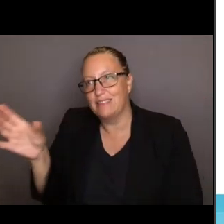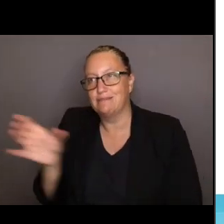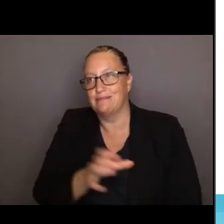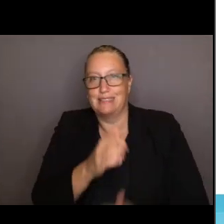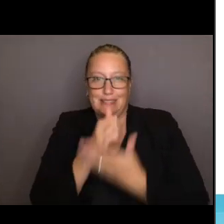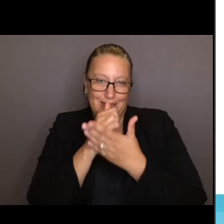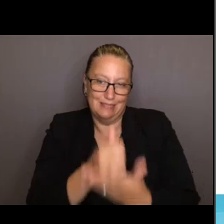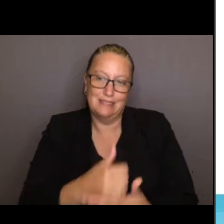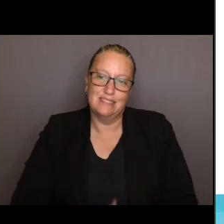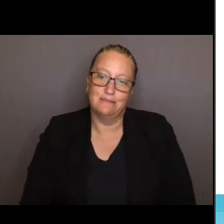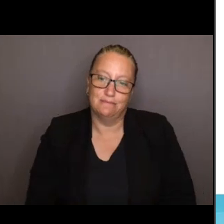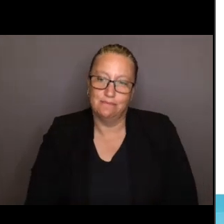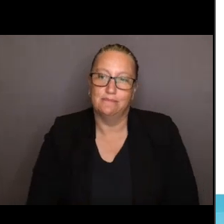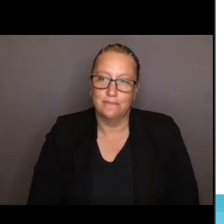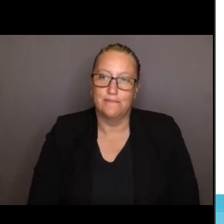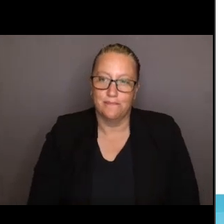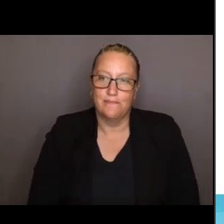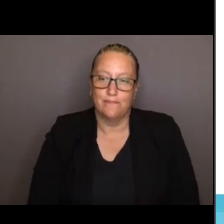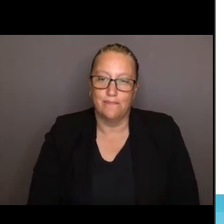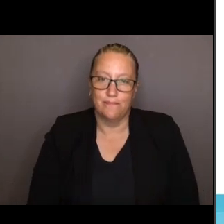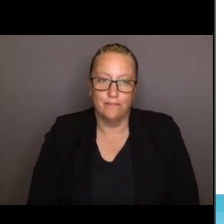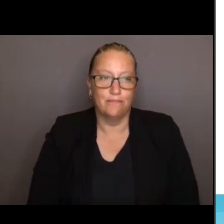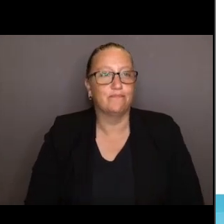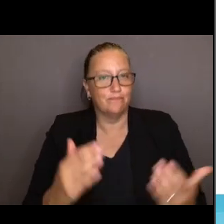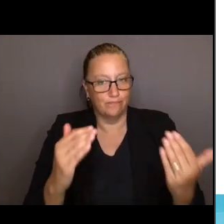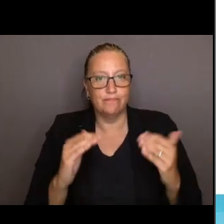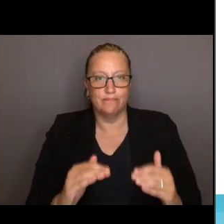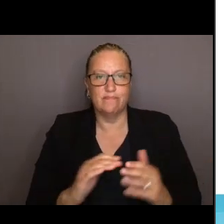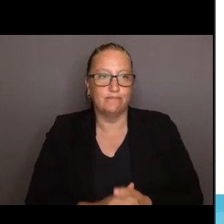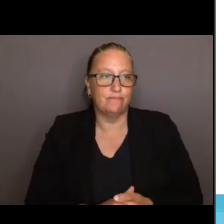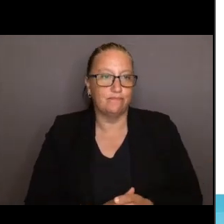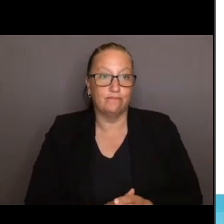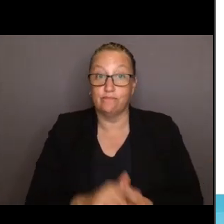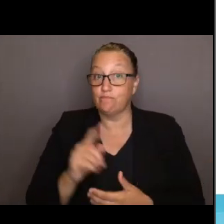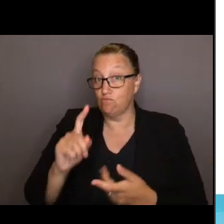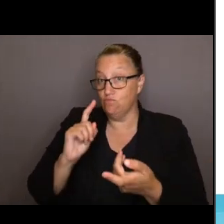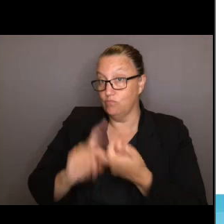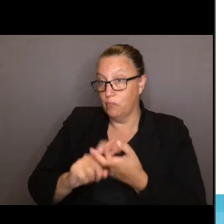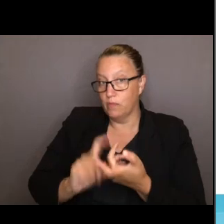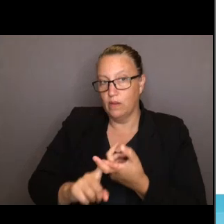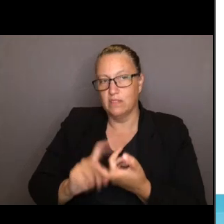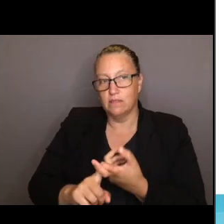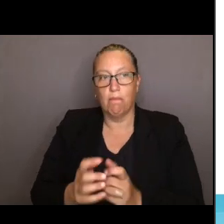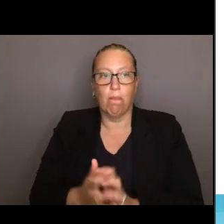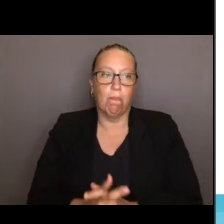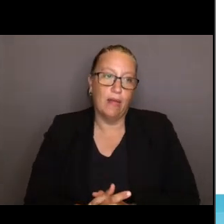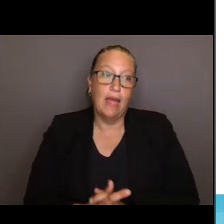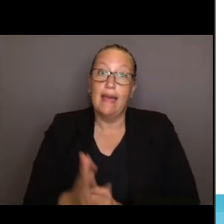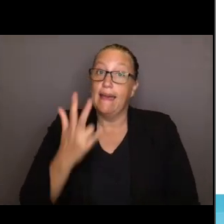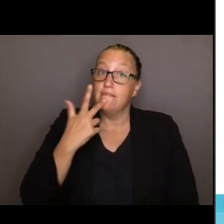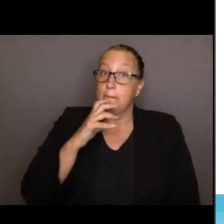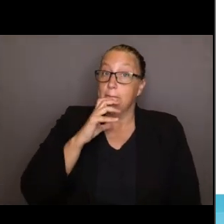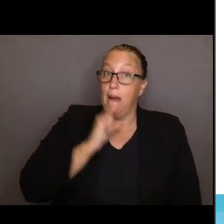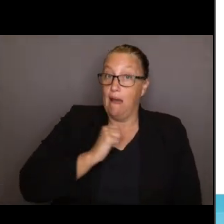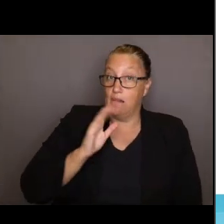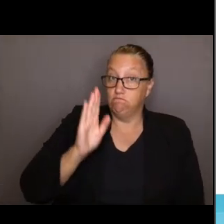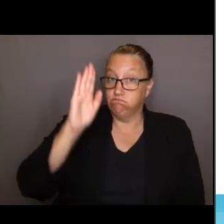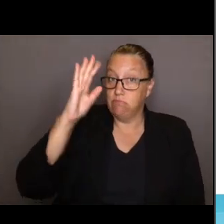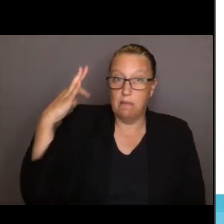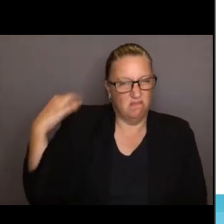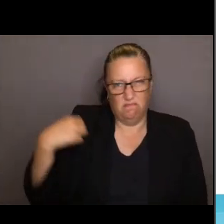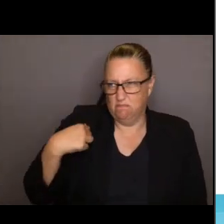assist. So if we can go on to the next slide. So this is just a continuation. So if the male applicant denies being the